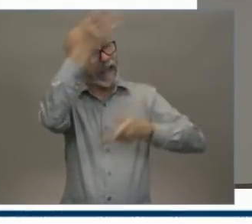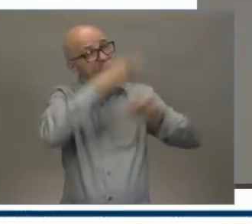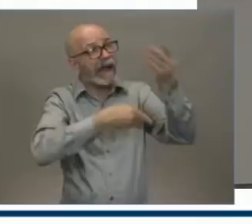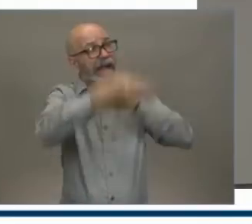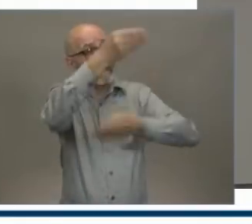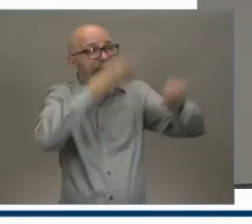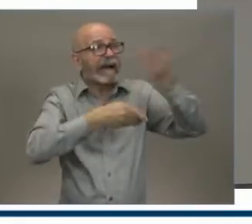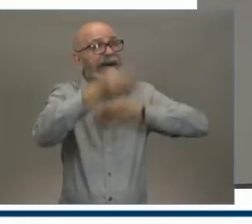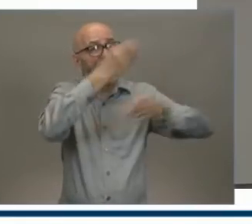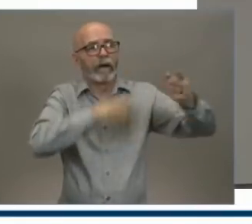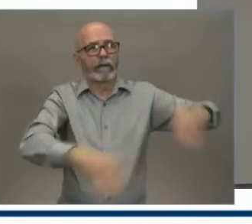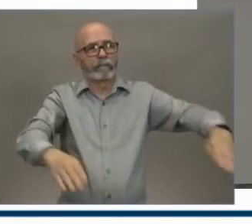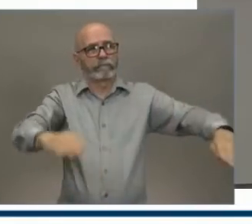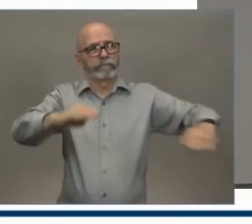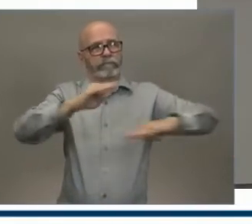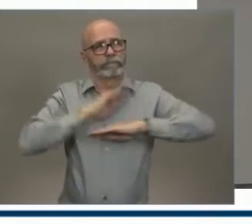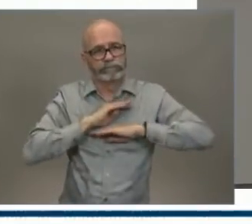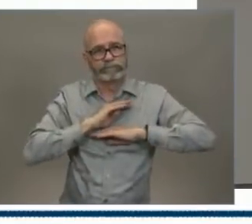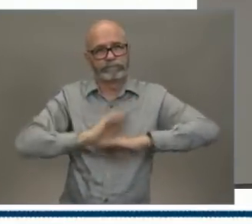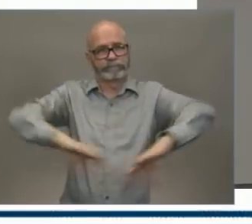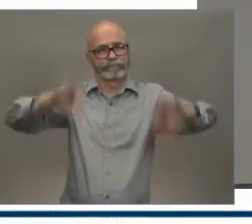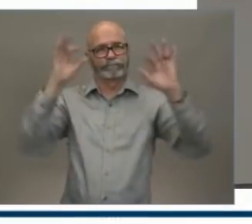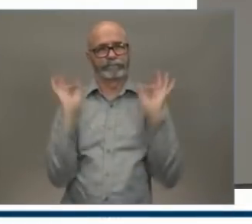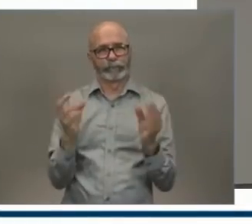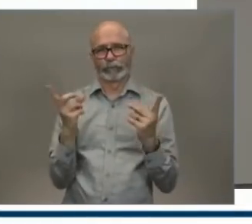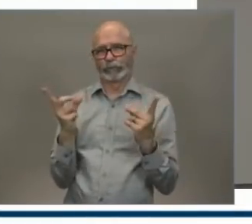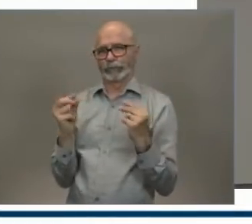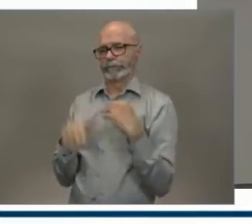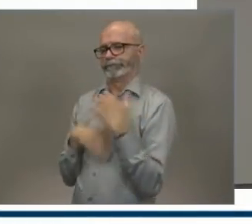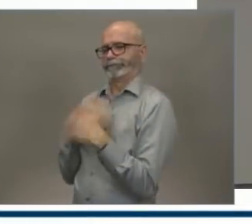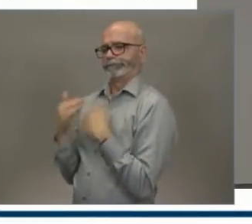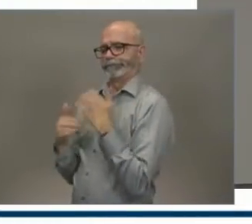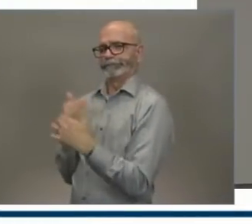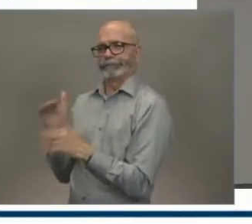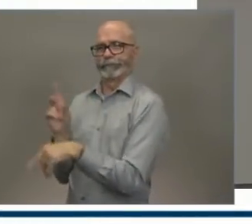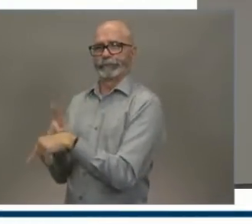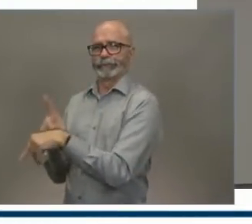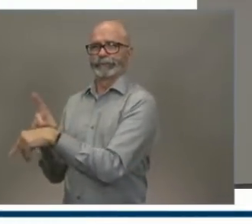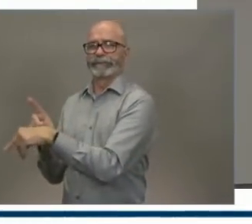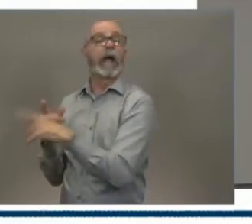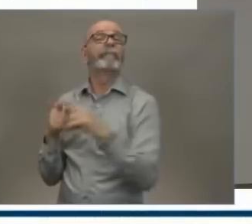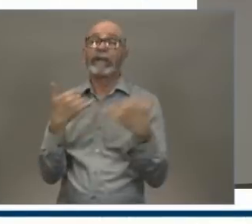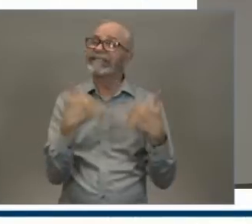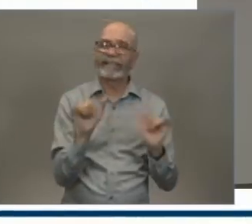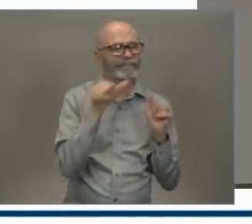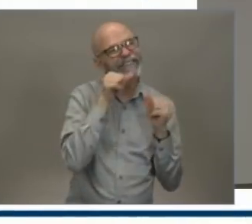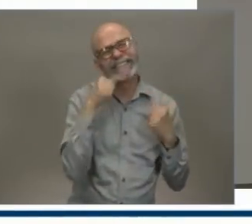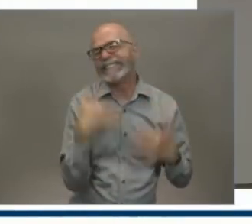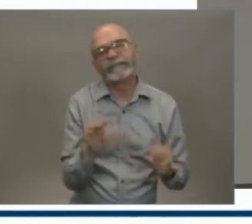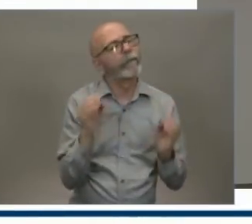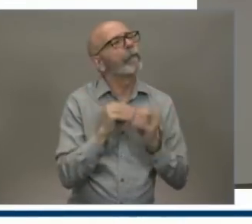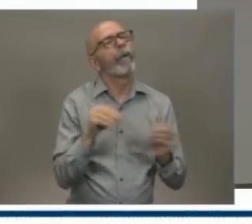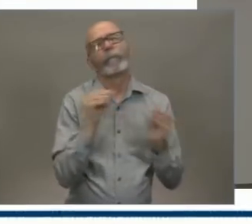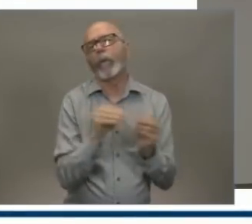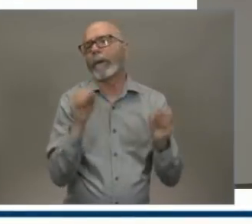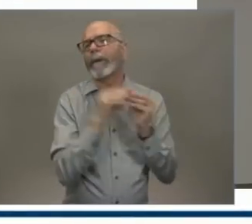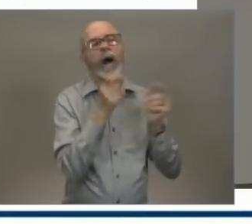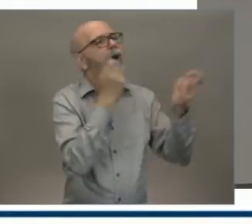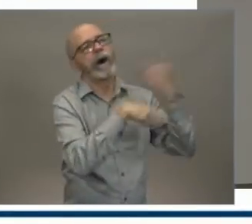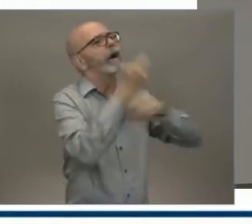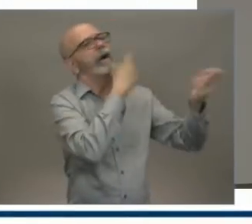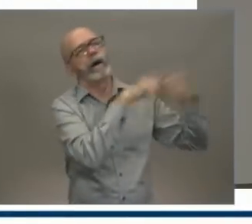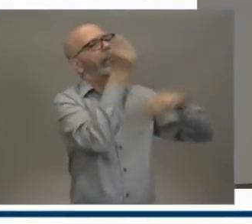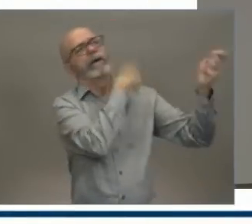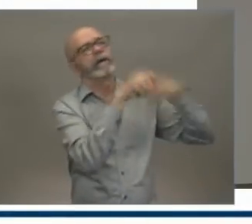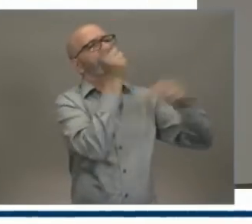need then to take our own action. So it's an ongoing piece. It's an area that we've identified from the